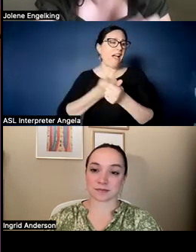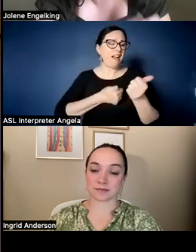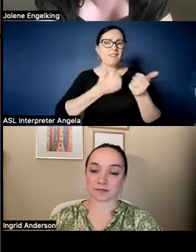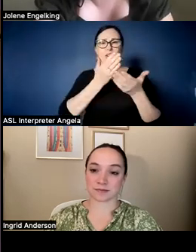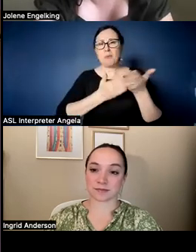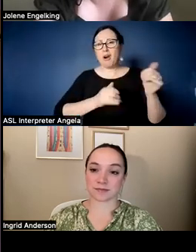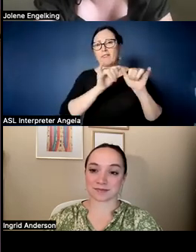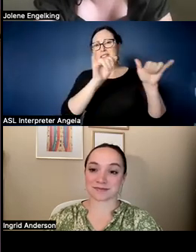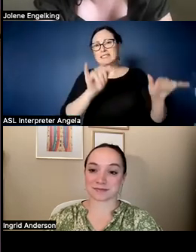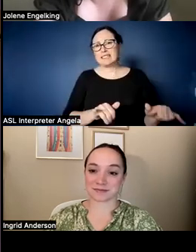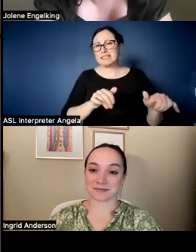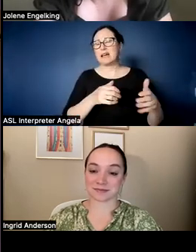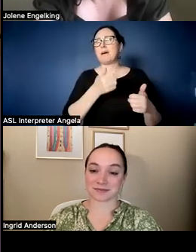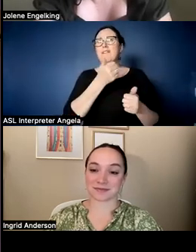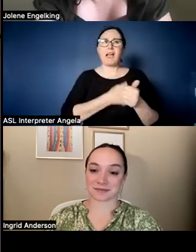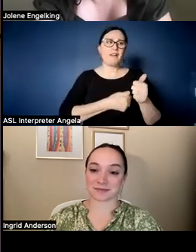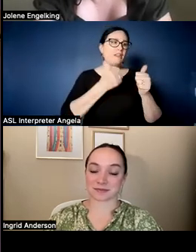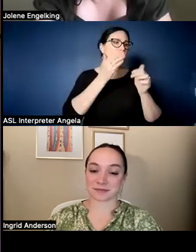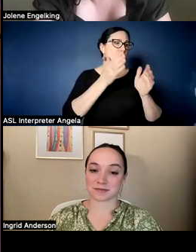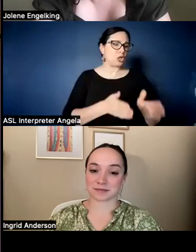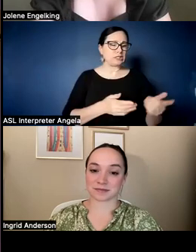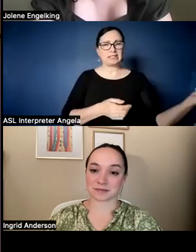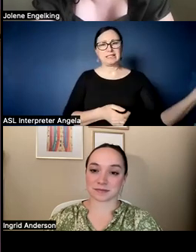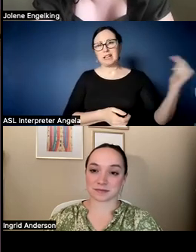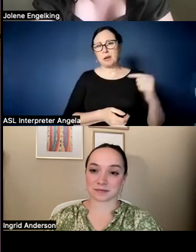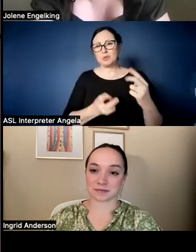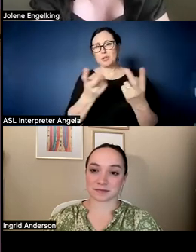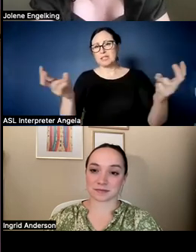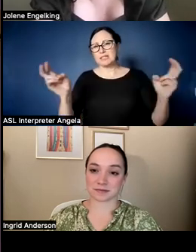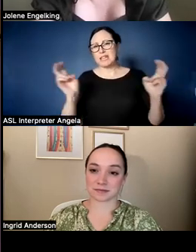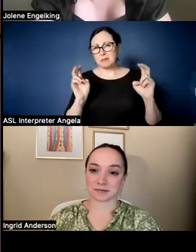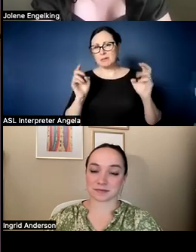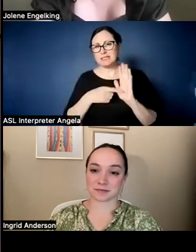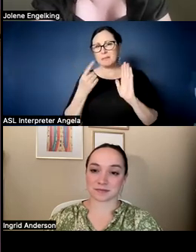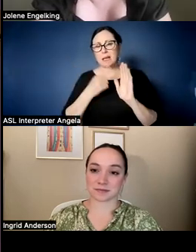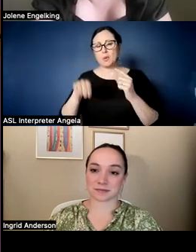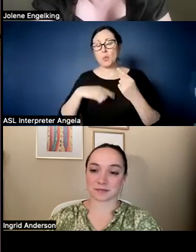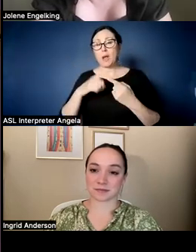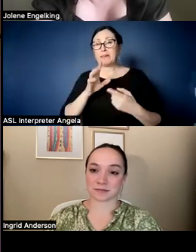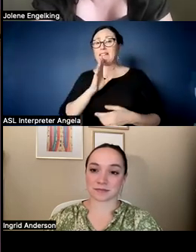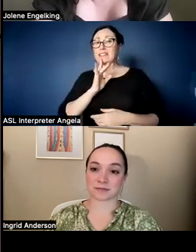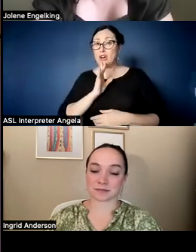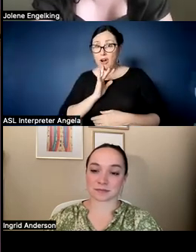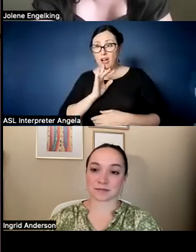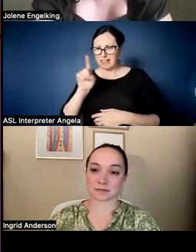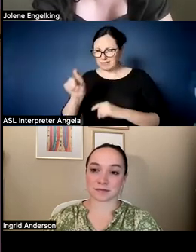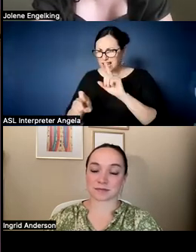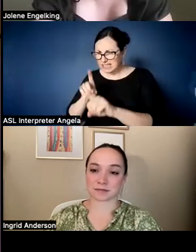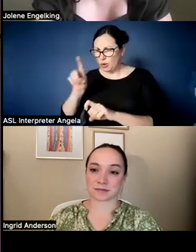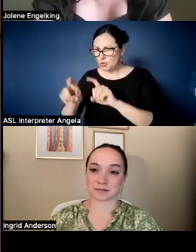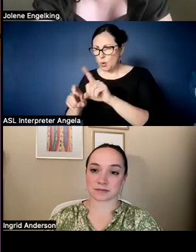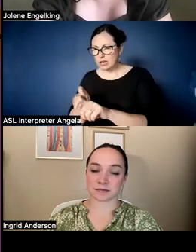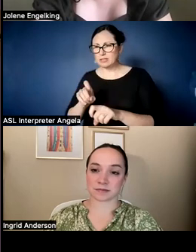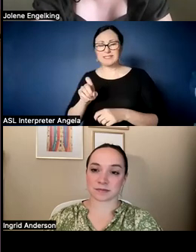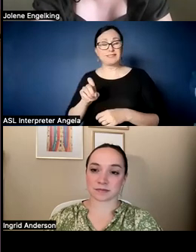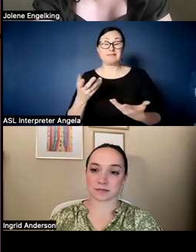single person who can come to the table, right? And sometimes if we can articulate some of these things or ask those questions, even things such